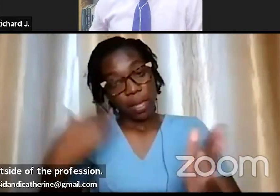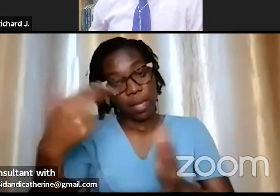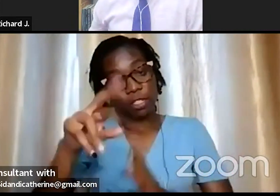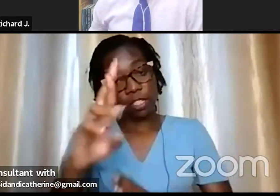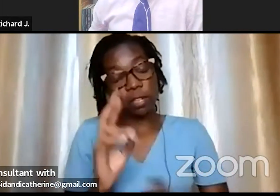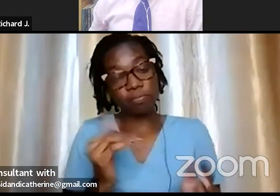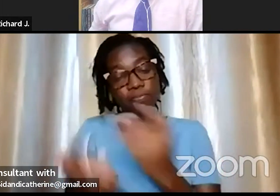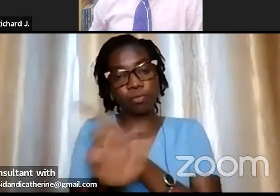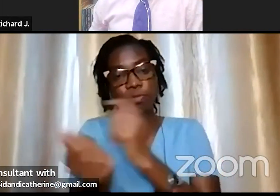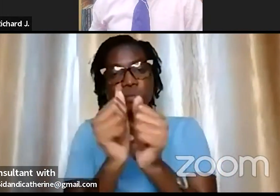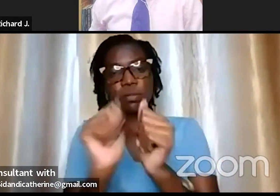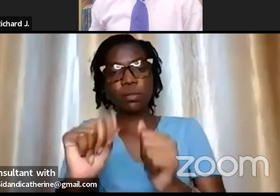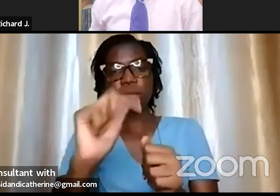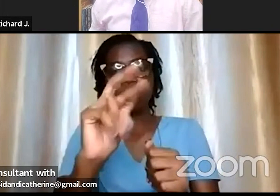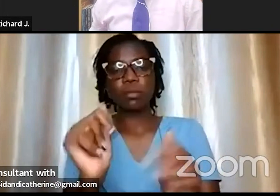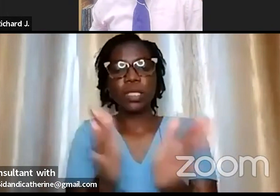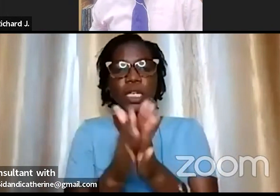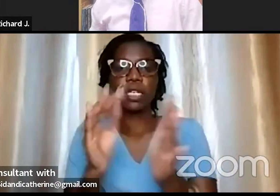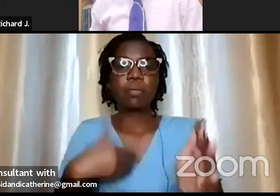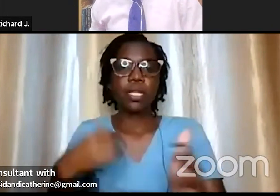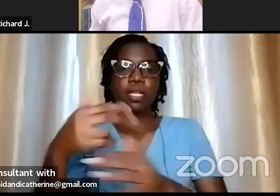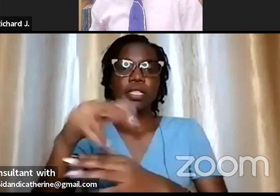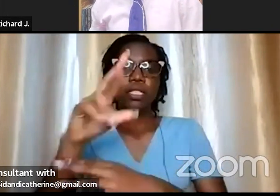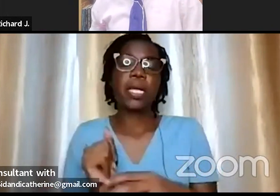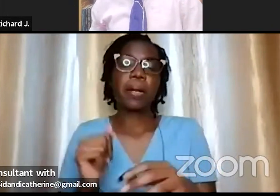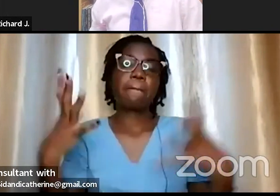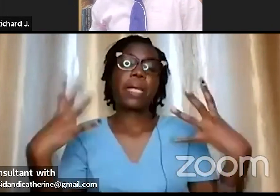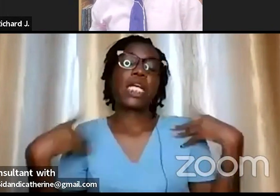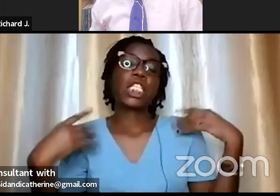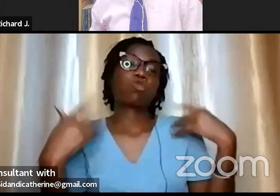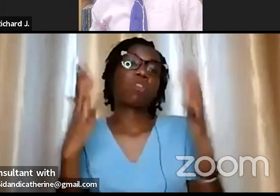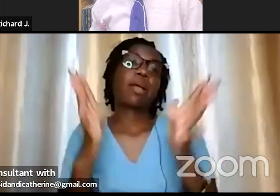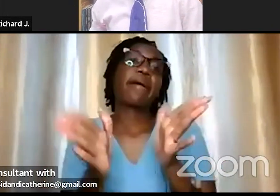Solutions, and I'm also a HR practitioner.